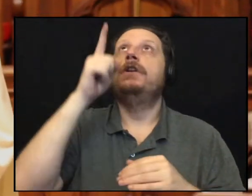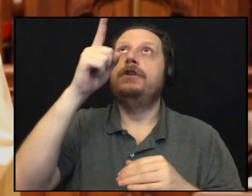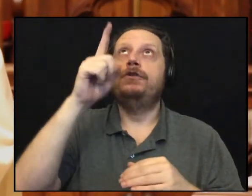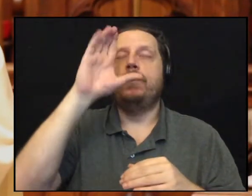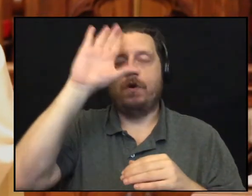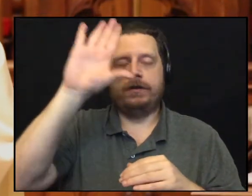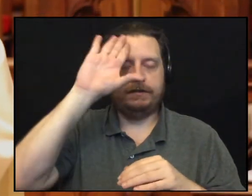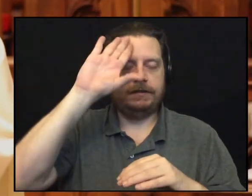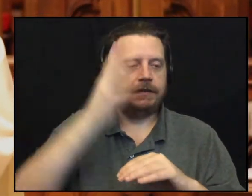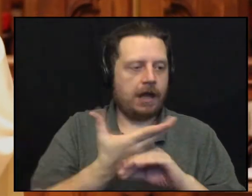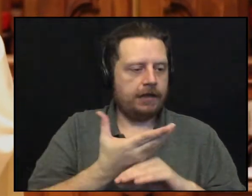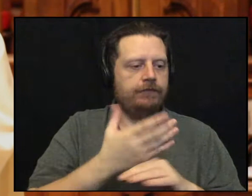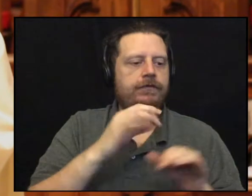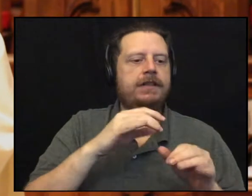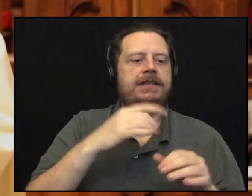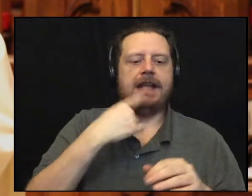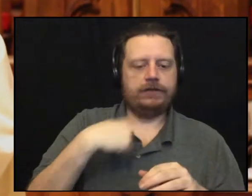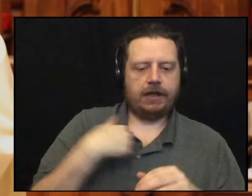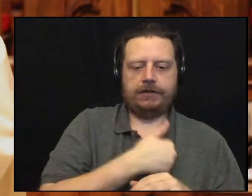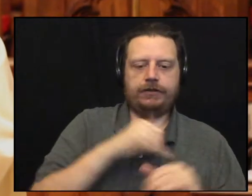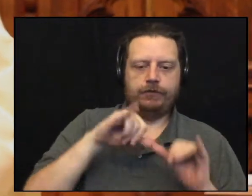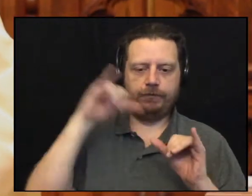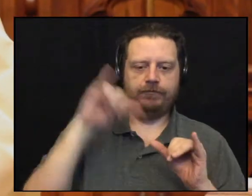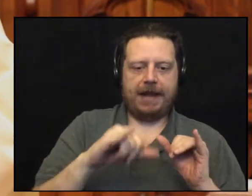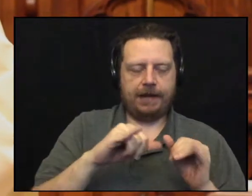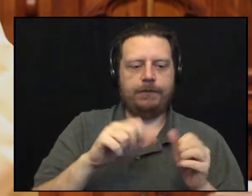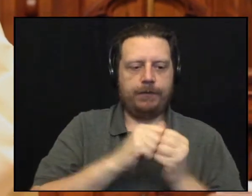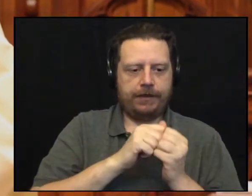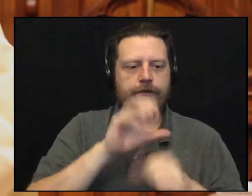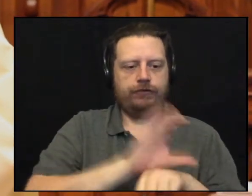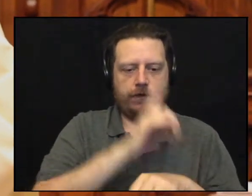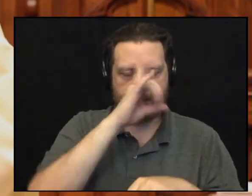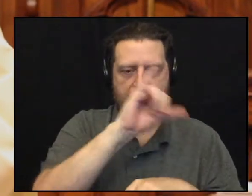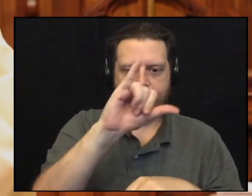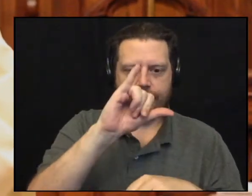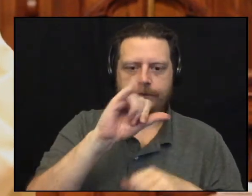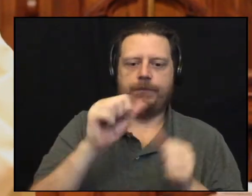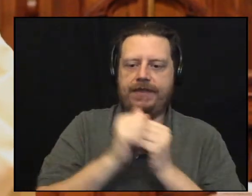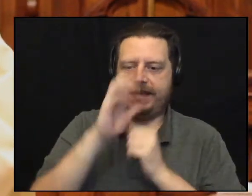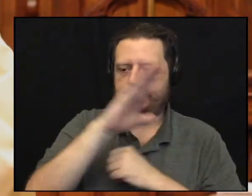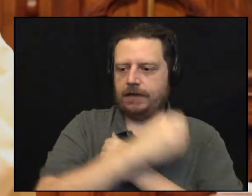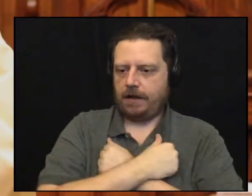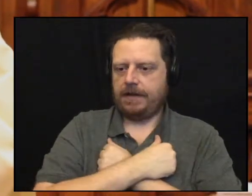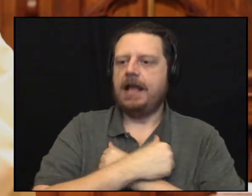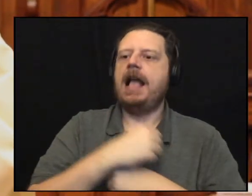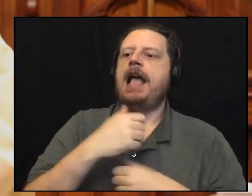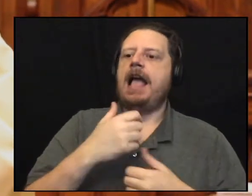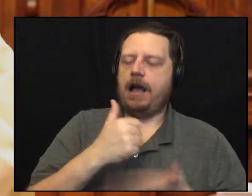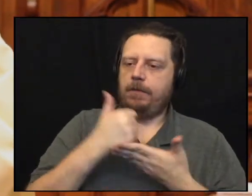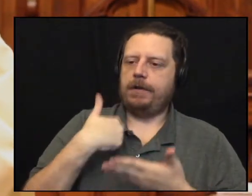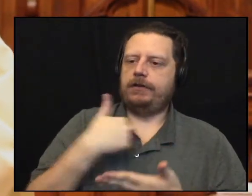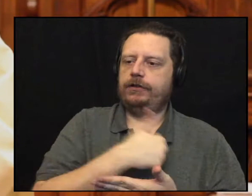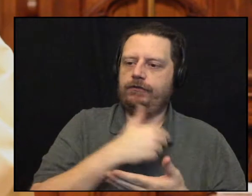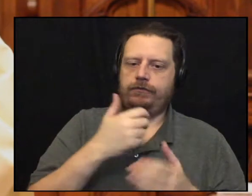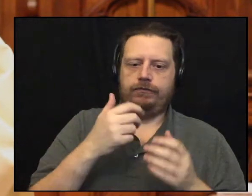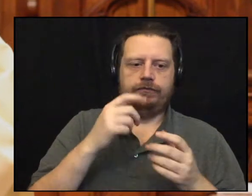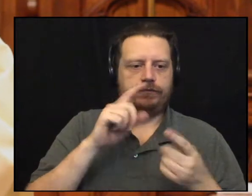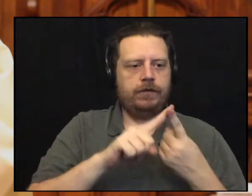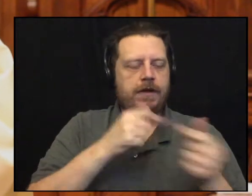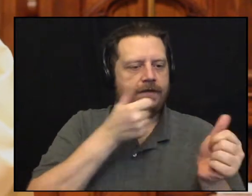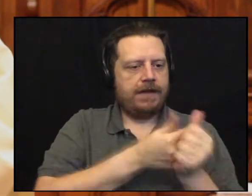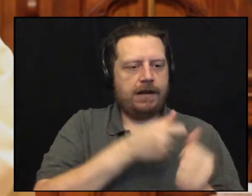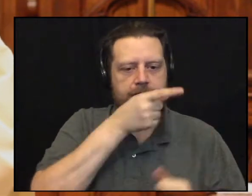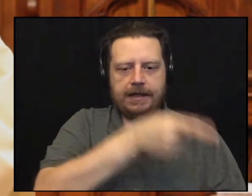Spirit of love. Help us remain with him, especially during times of fear, doubt, and uncertainty